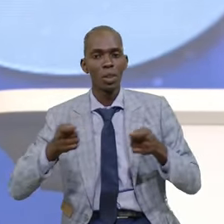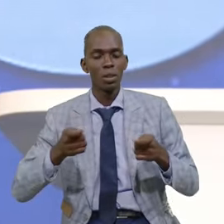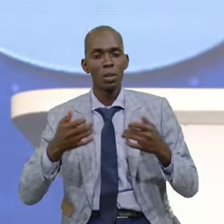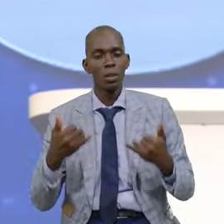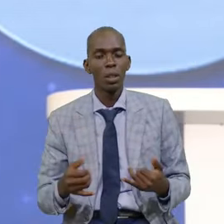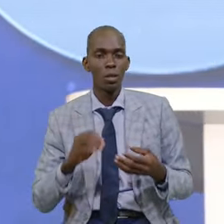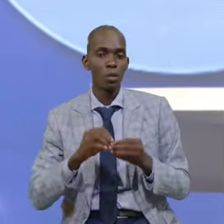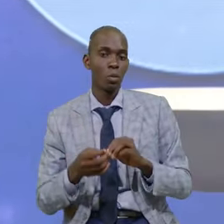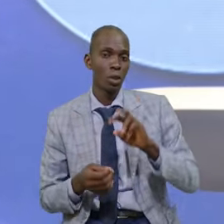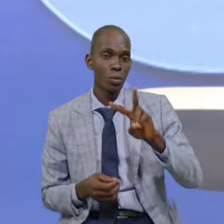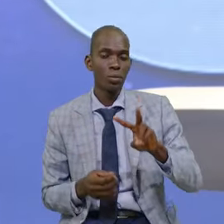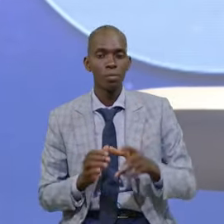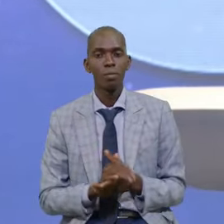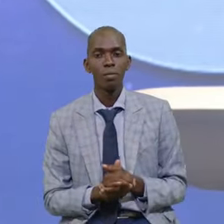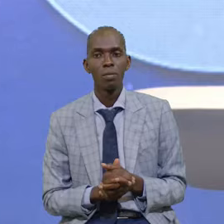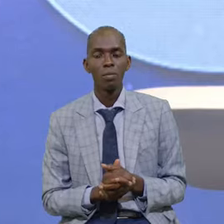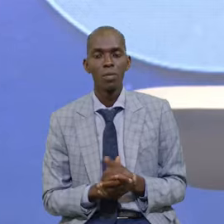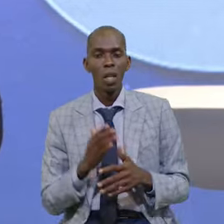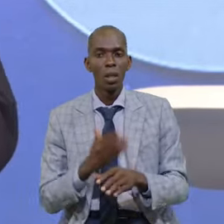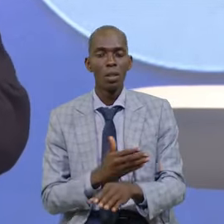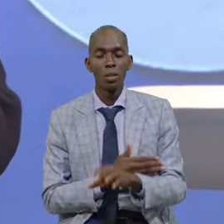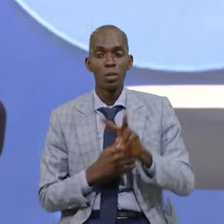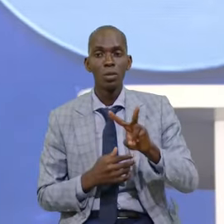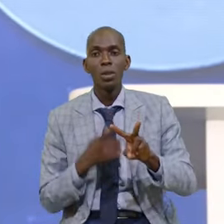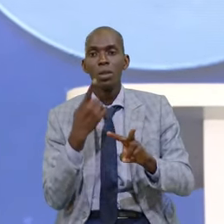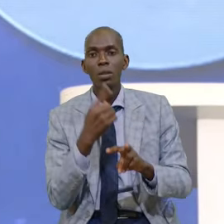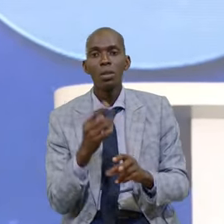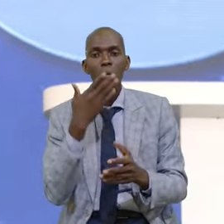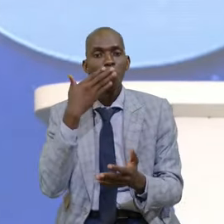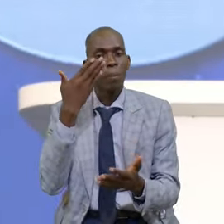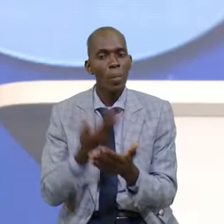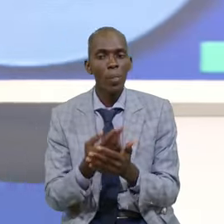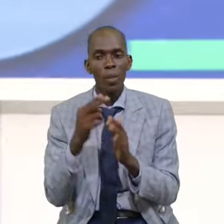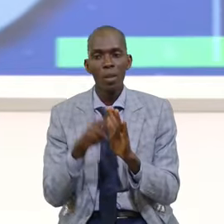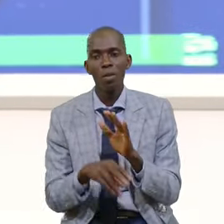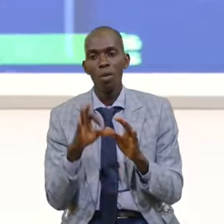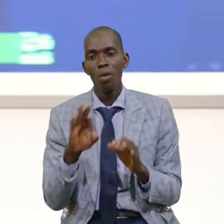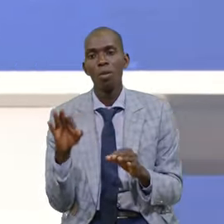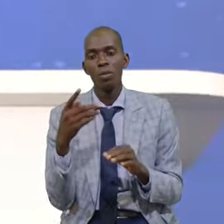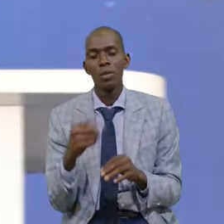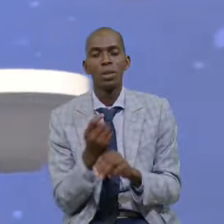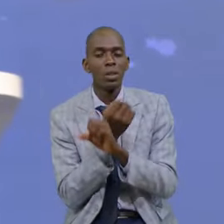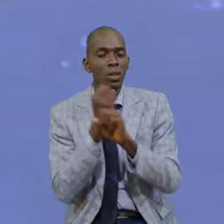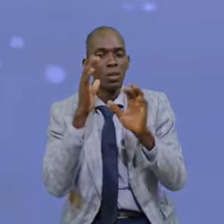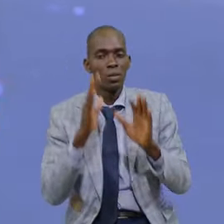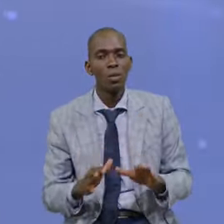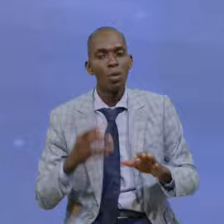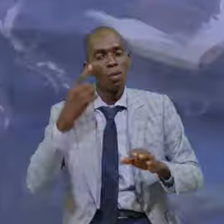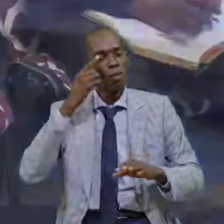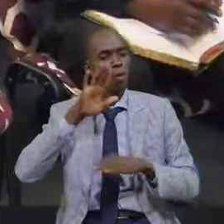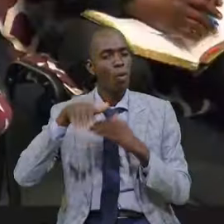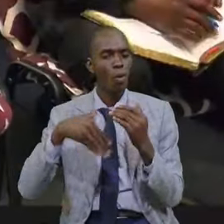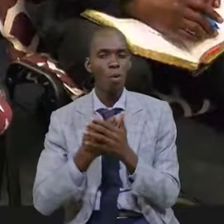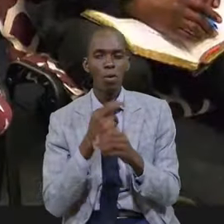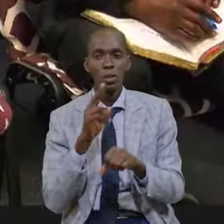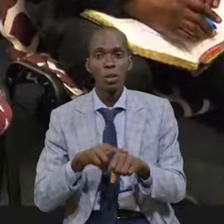two there, we're looking at the goodness of the Savior for all nations. The goodness of